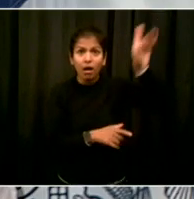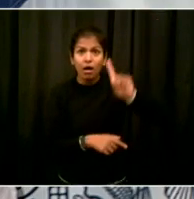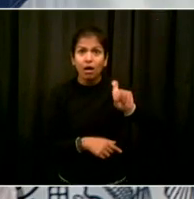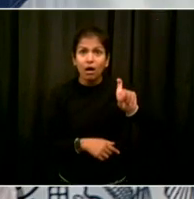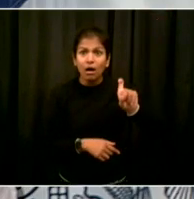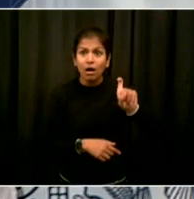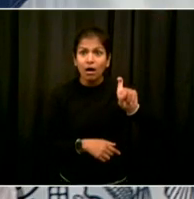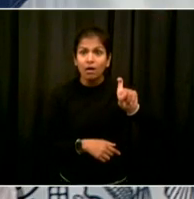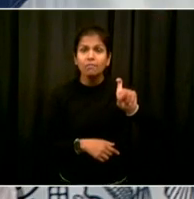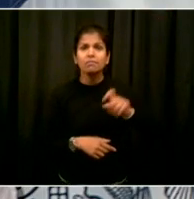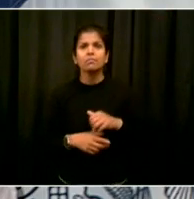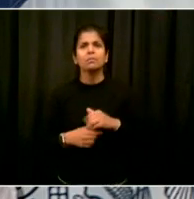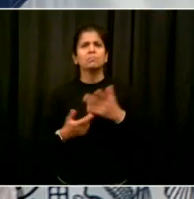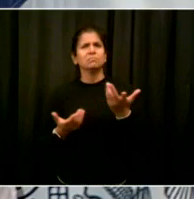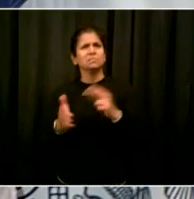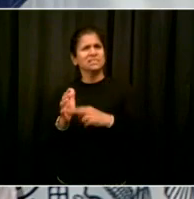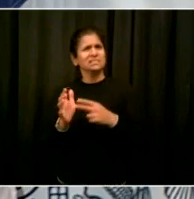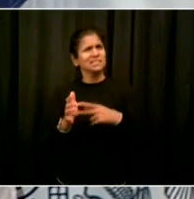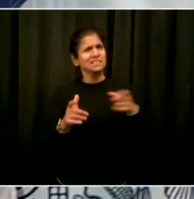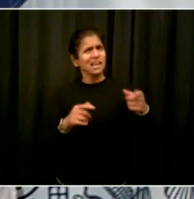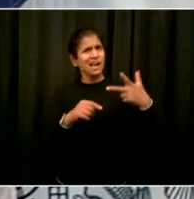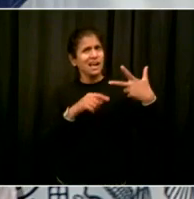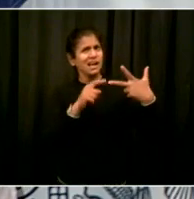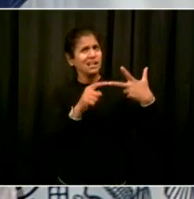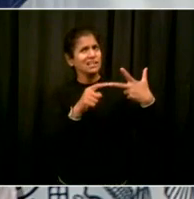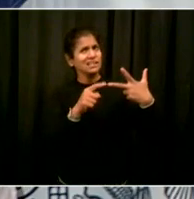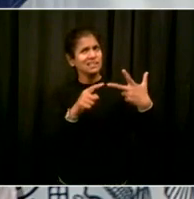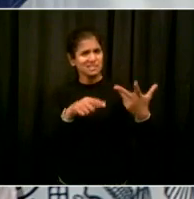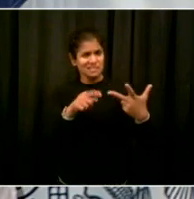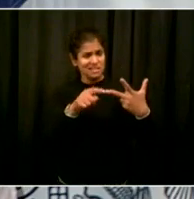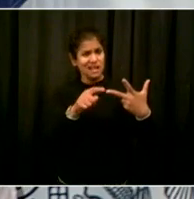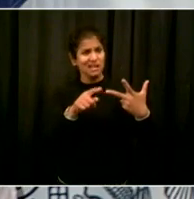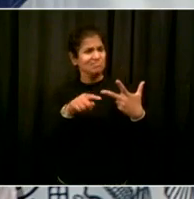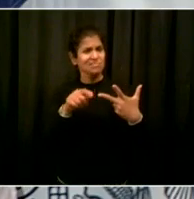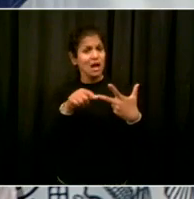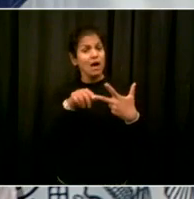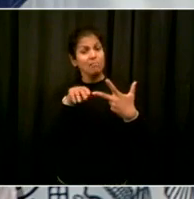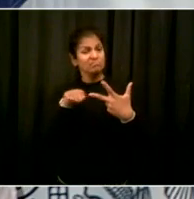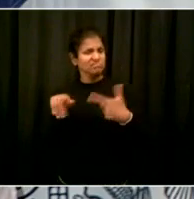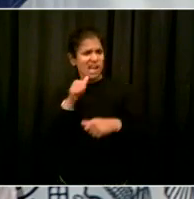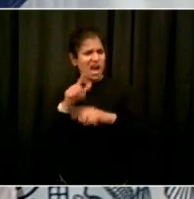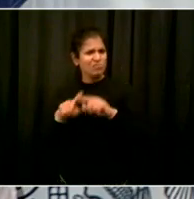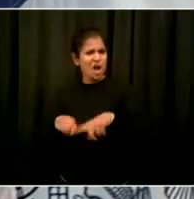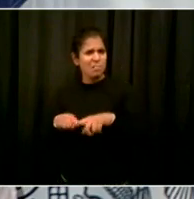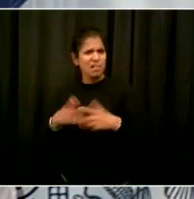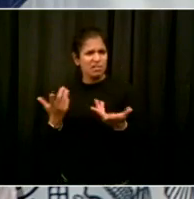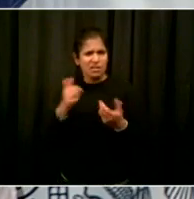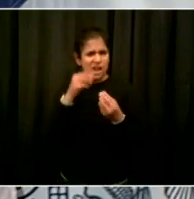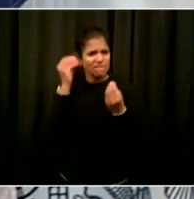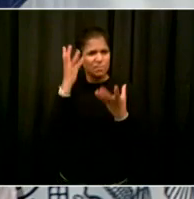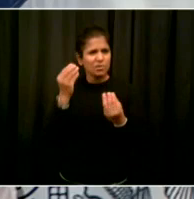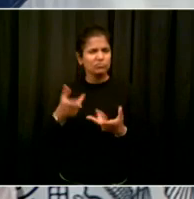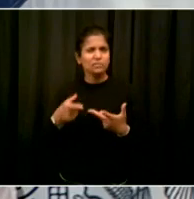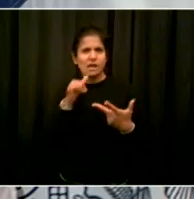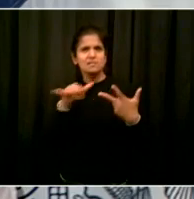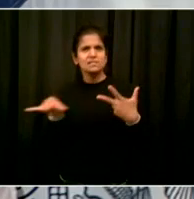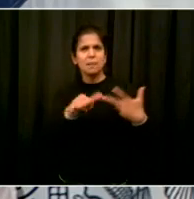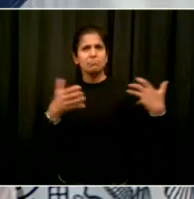the prevalence of infection in the city? It's a very important question. I'm going to start, and I'll turn to Dr. Varma in a